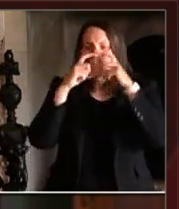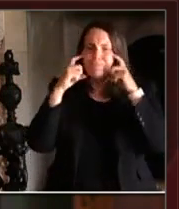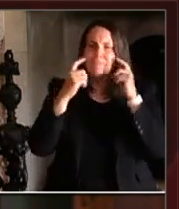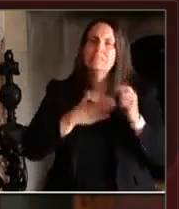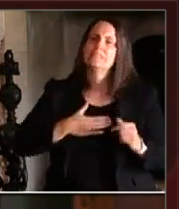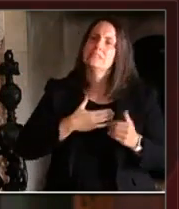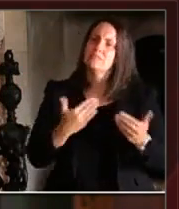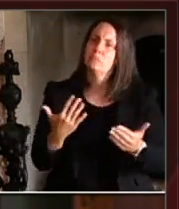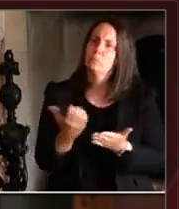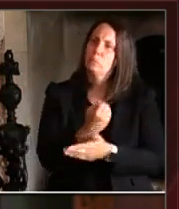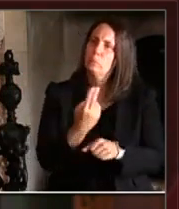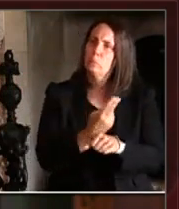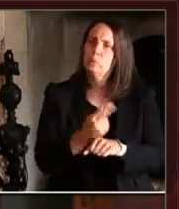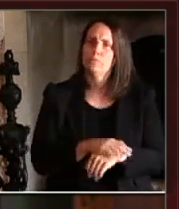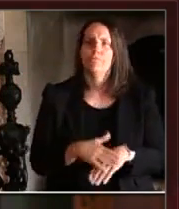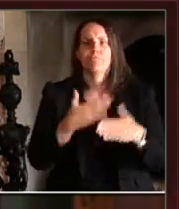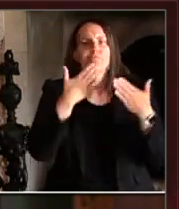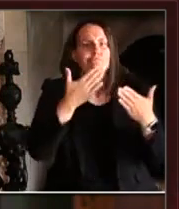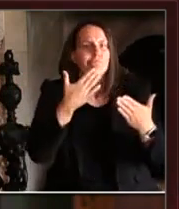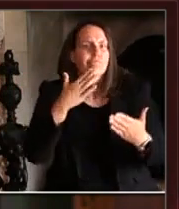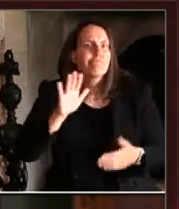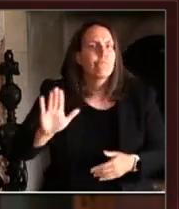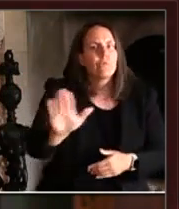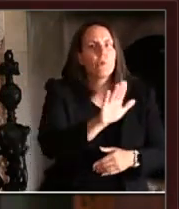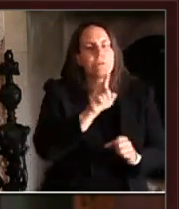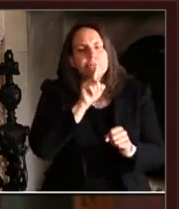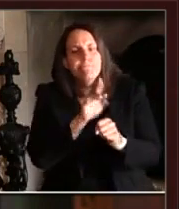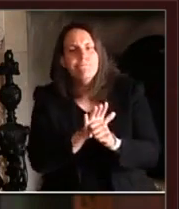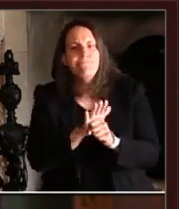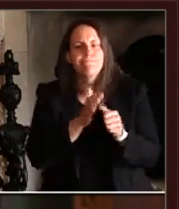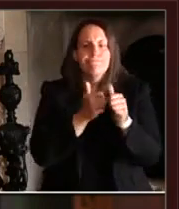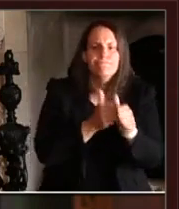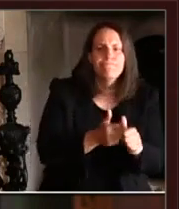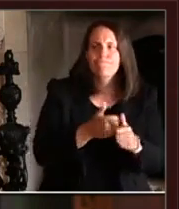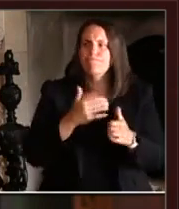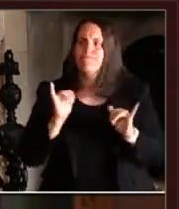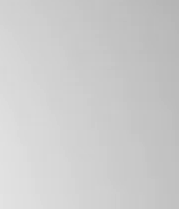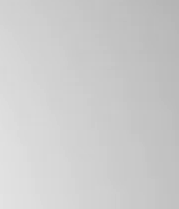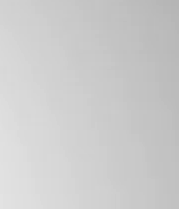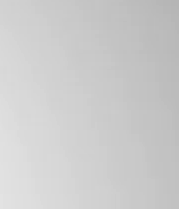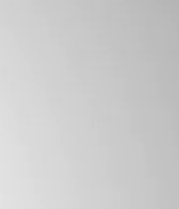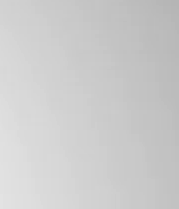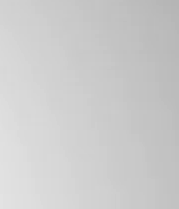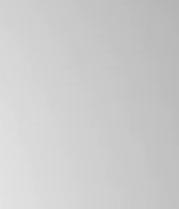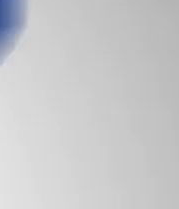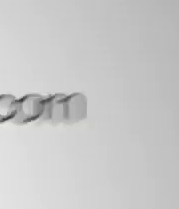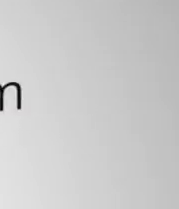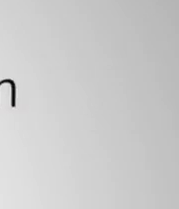spread, keep yourself, your neighbors, and your communities safe from COVID-19. Now we're